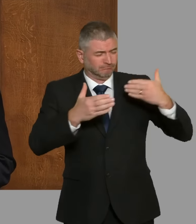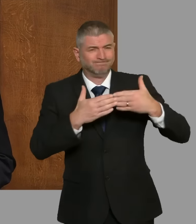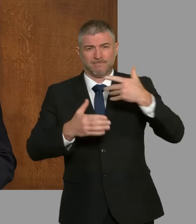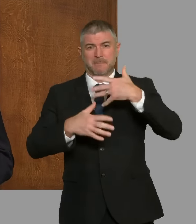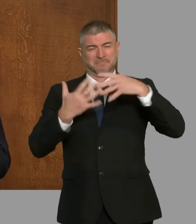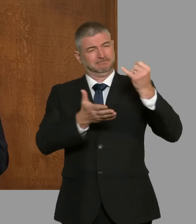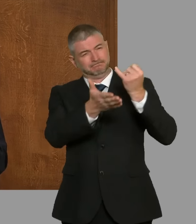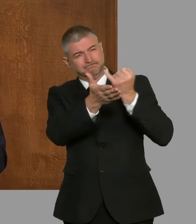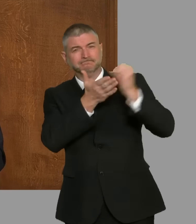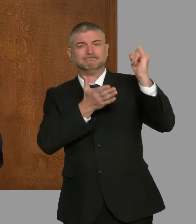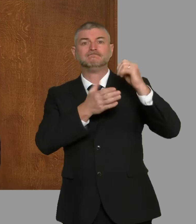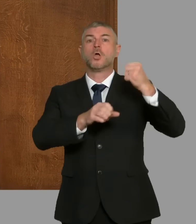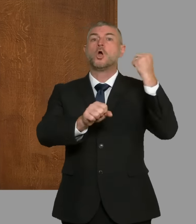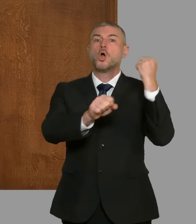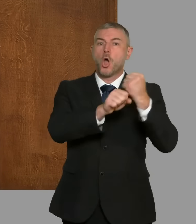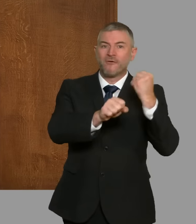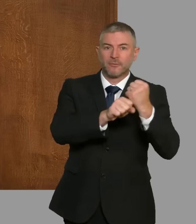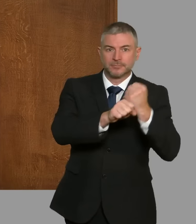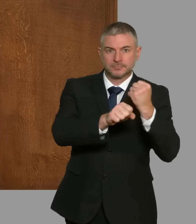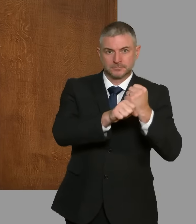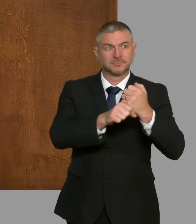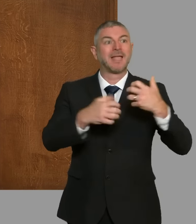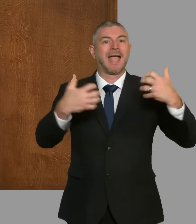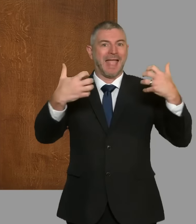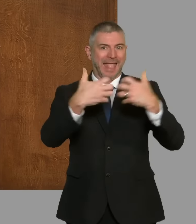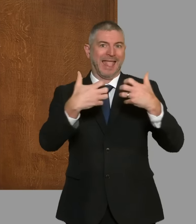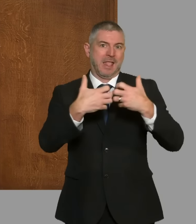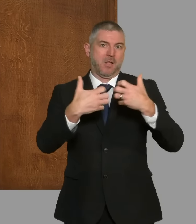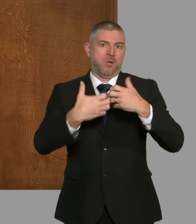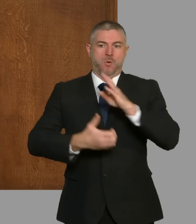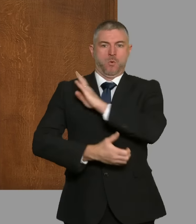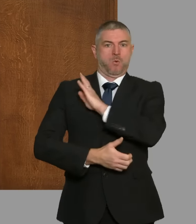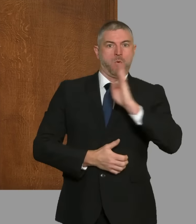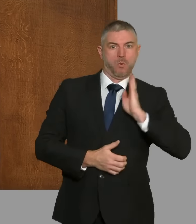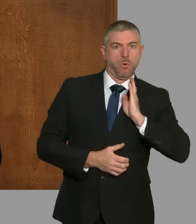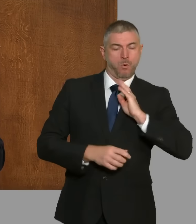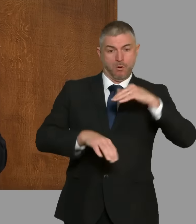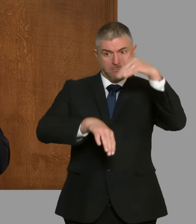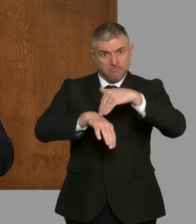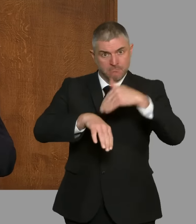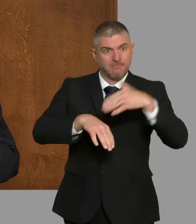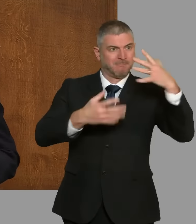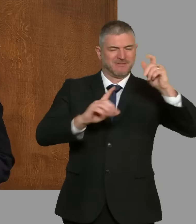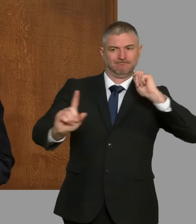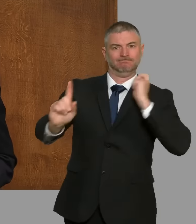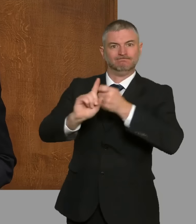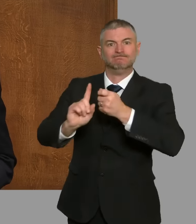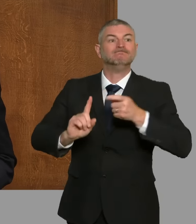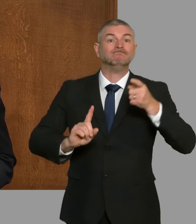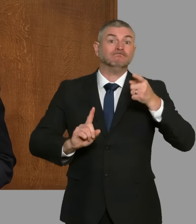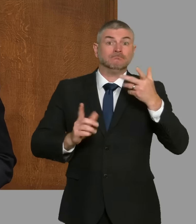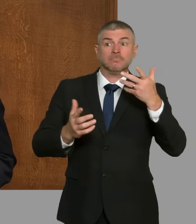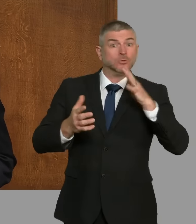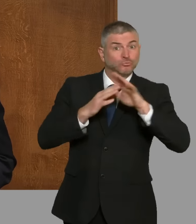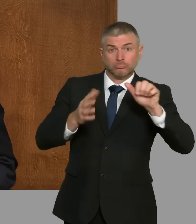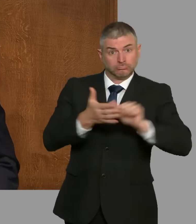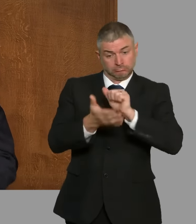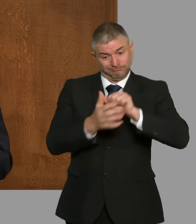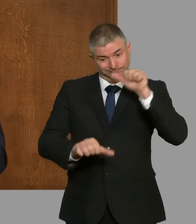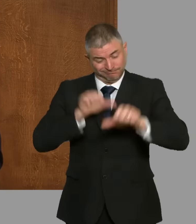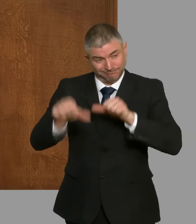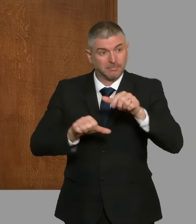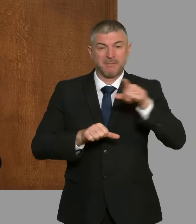forces. They have said it will erode trust in the justice system and it is a threat to national